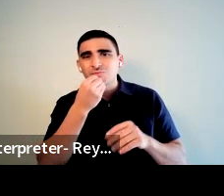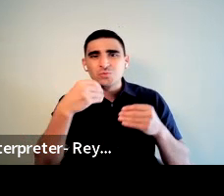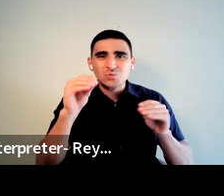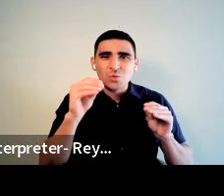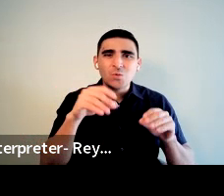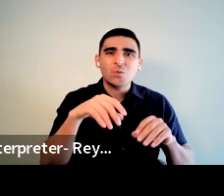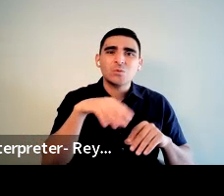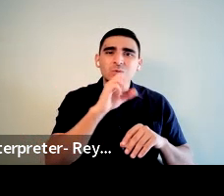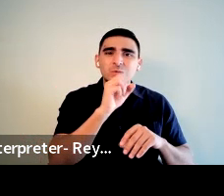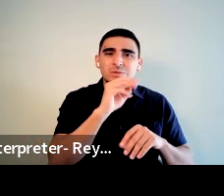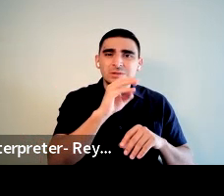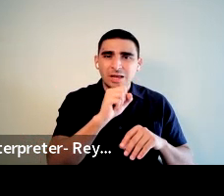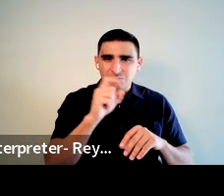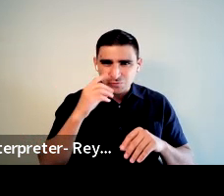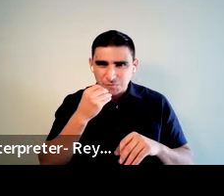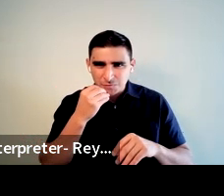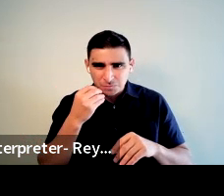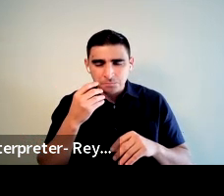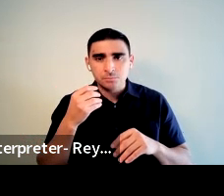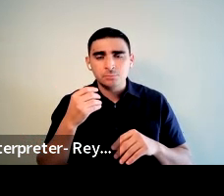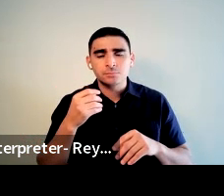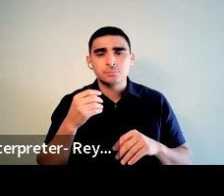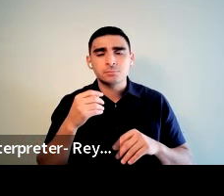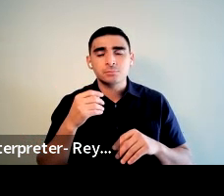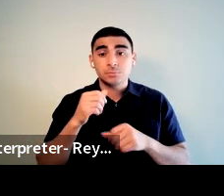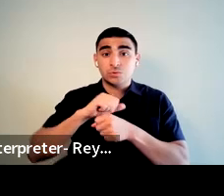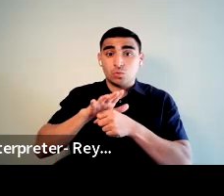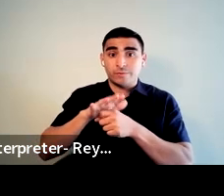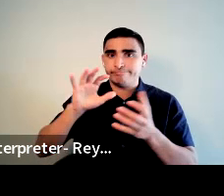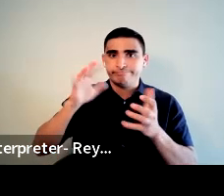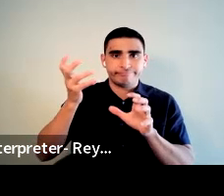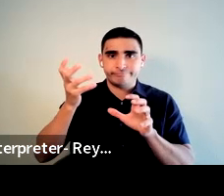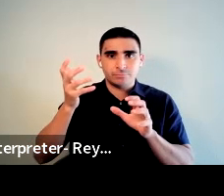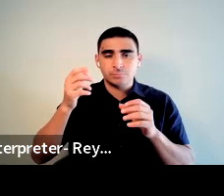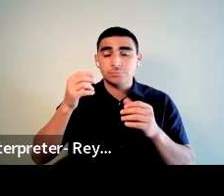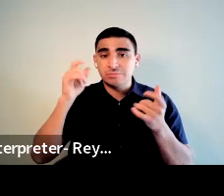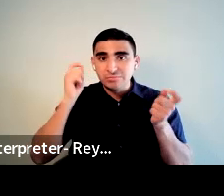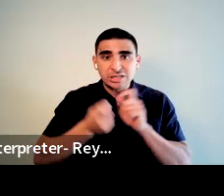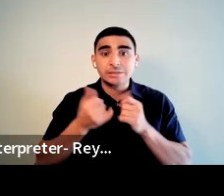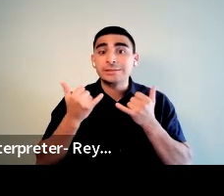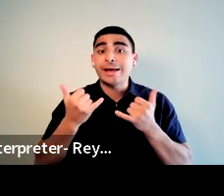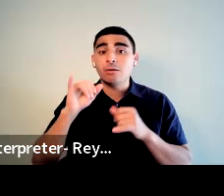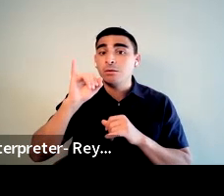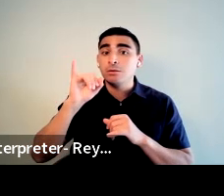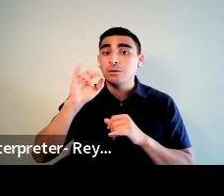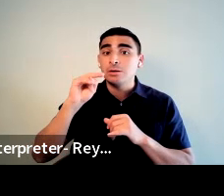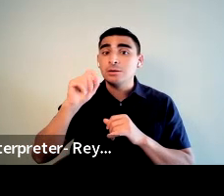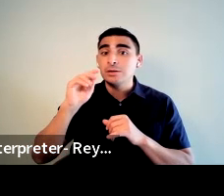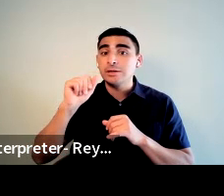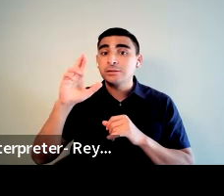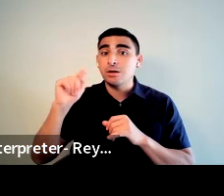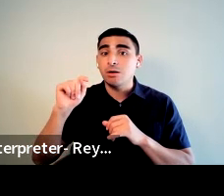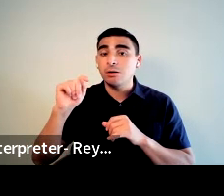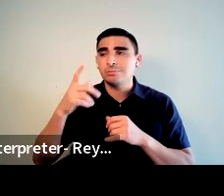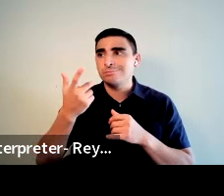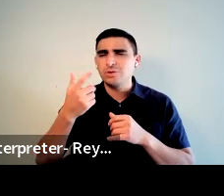to get our groceries. But COVID has changed that, because now we have Instacart. We still go to the grocery store too, and Costco, but we have